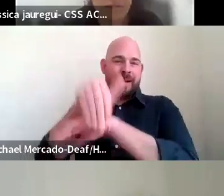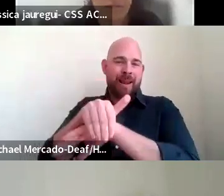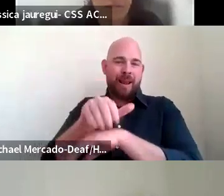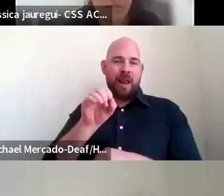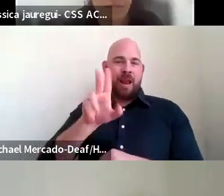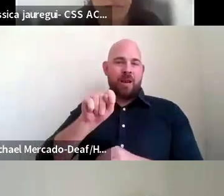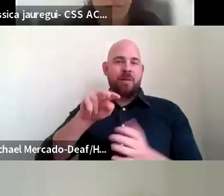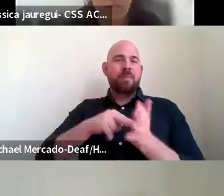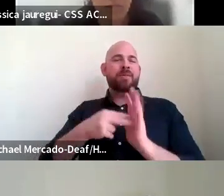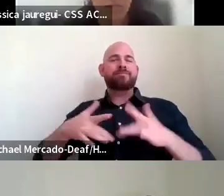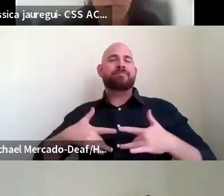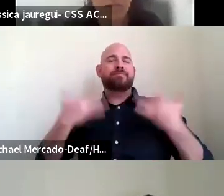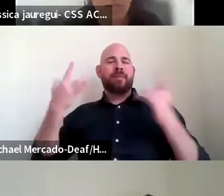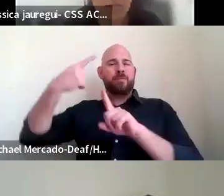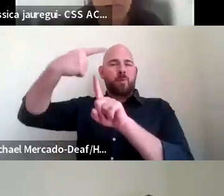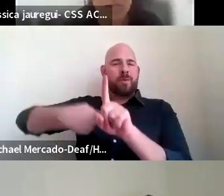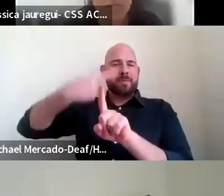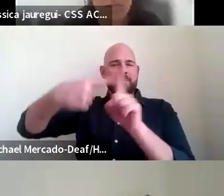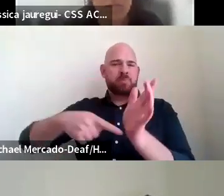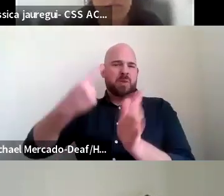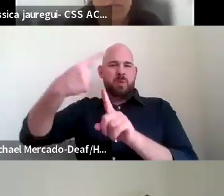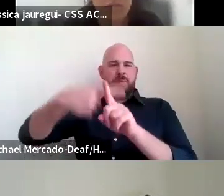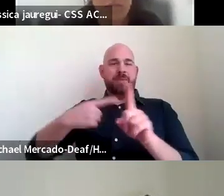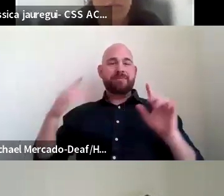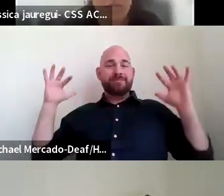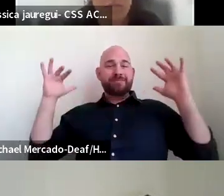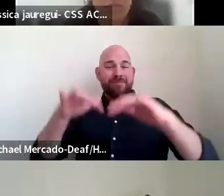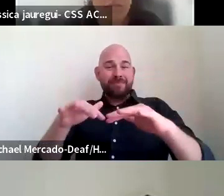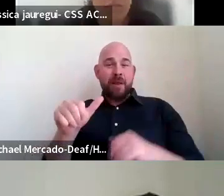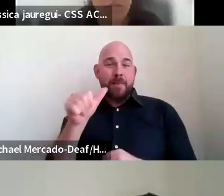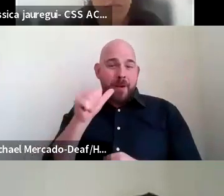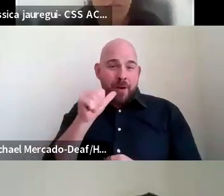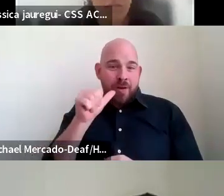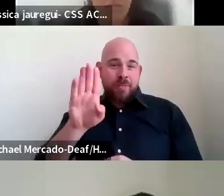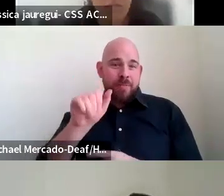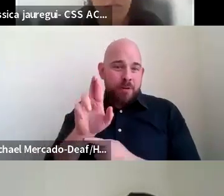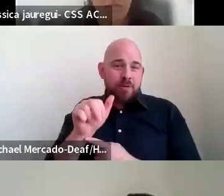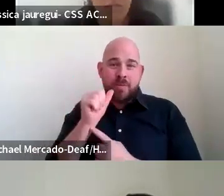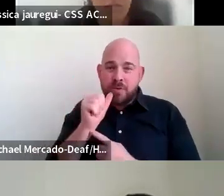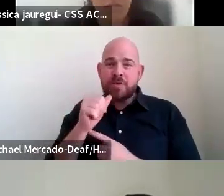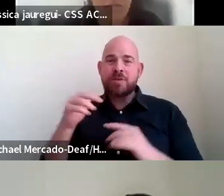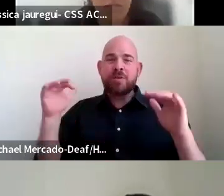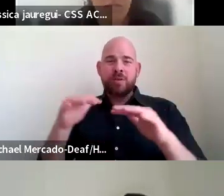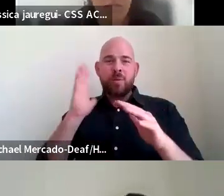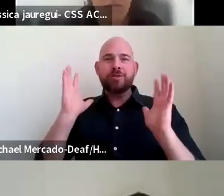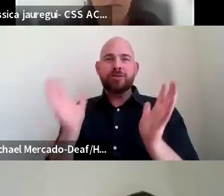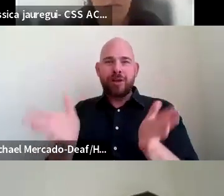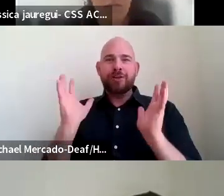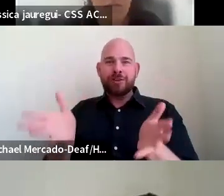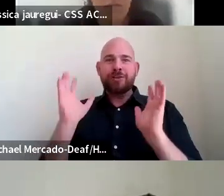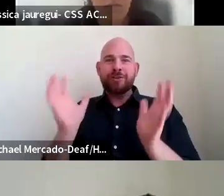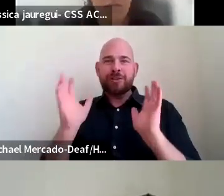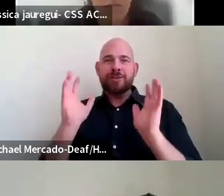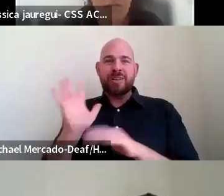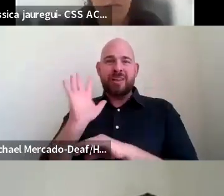make the most out of it. So there are deaf events called Deaf Night Out, and it's a once a month get together and meet